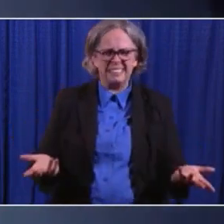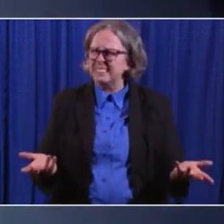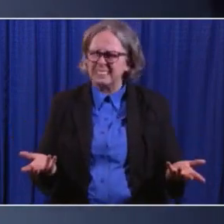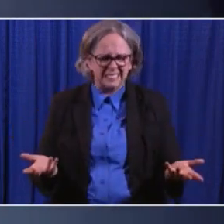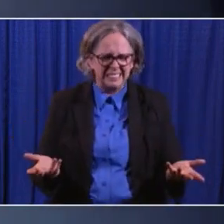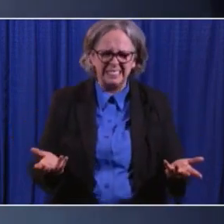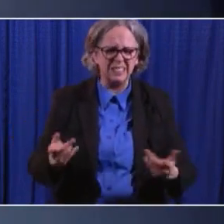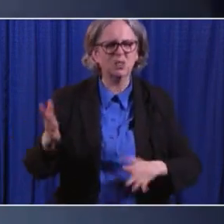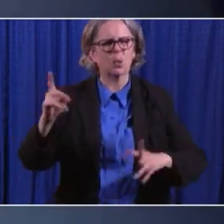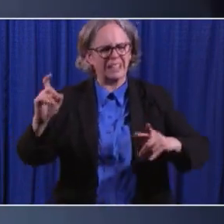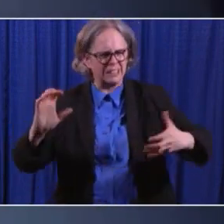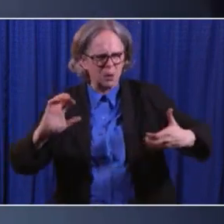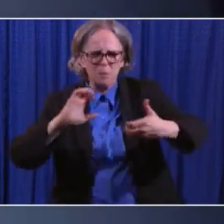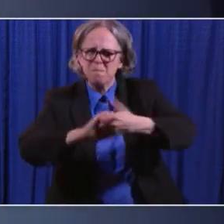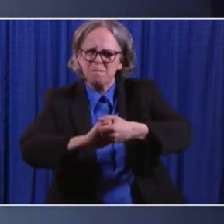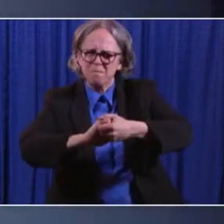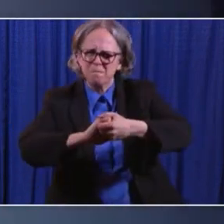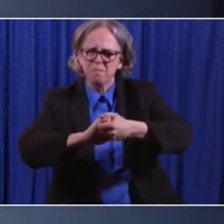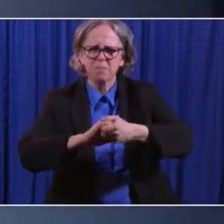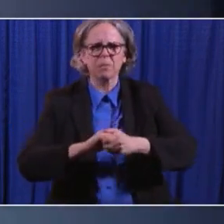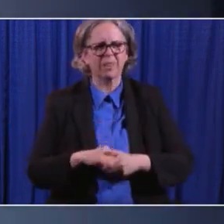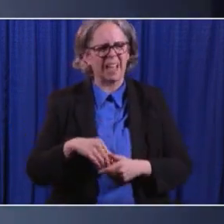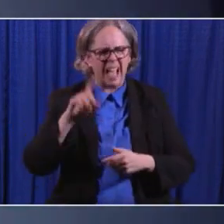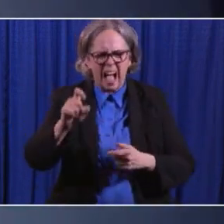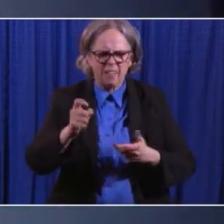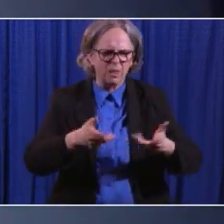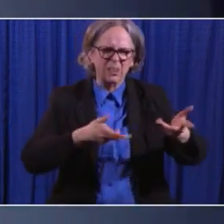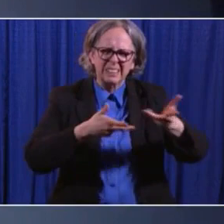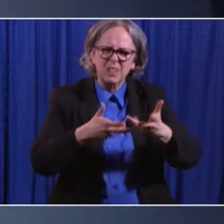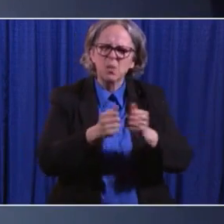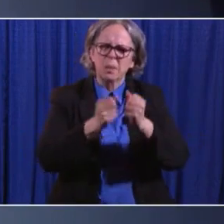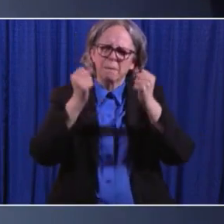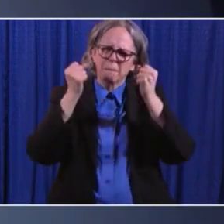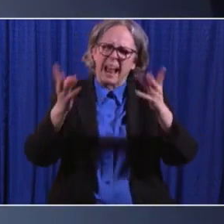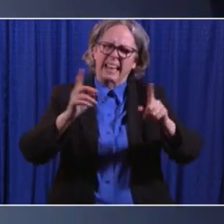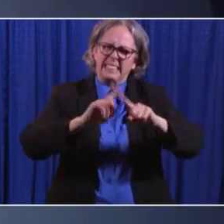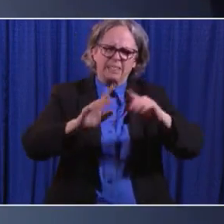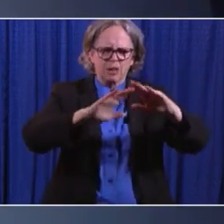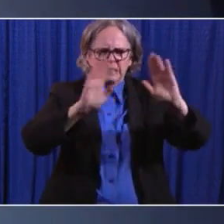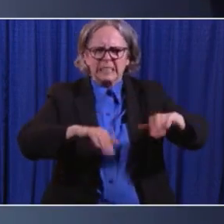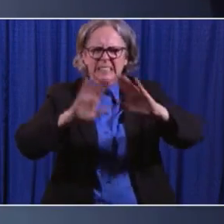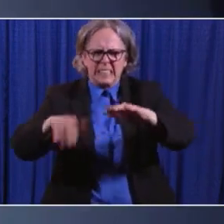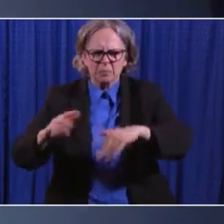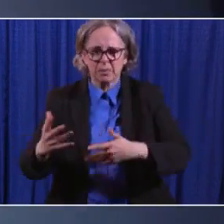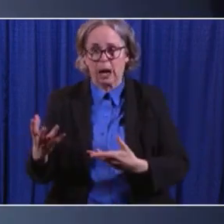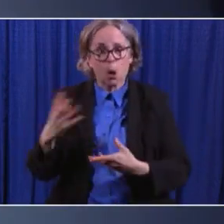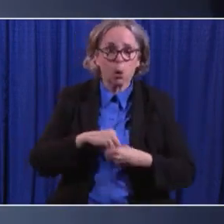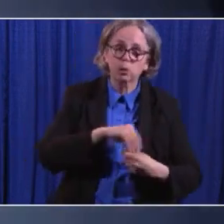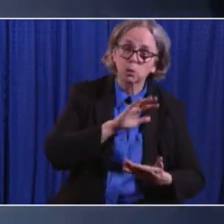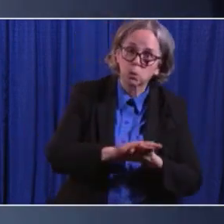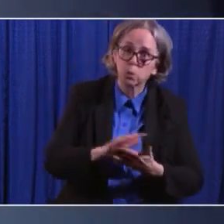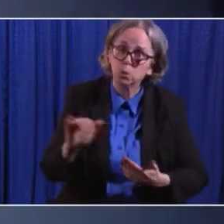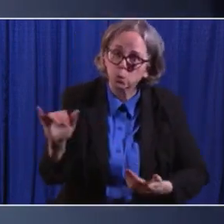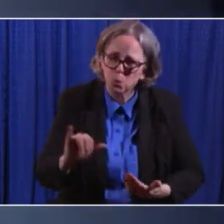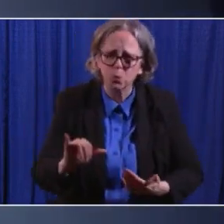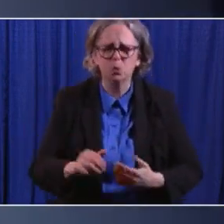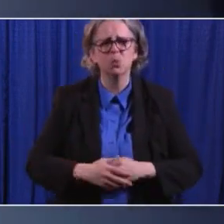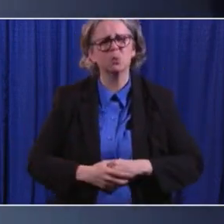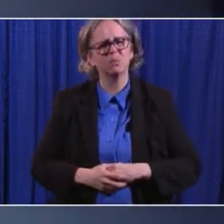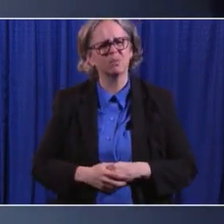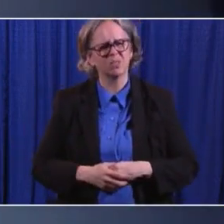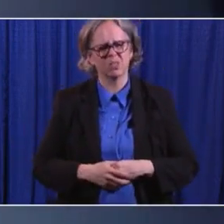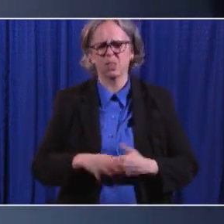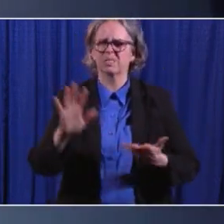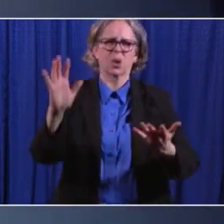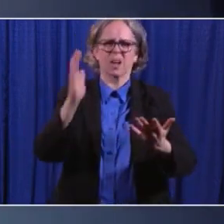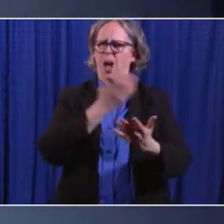engagement with each of those systems as well as the schools, so that our children are able to stay in their home and have